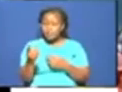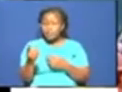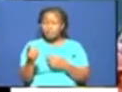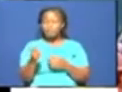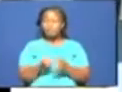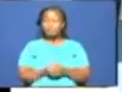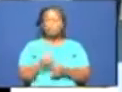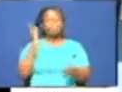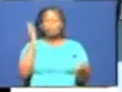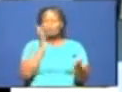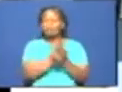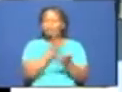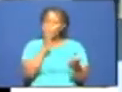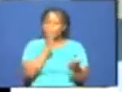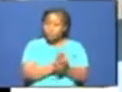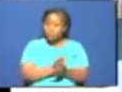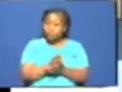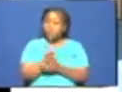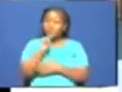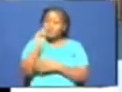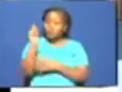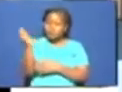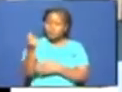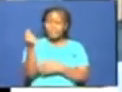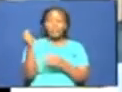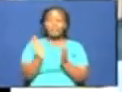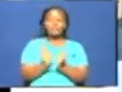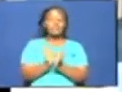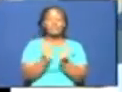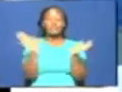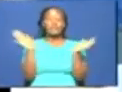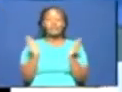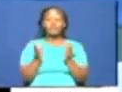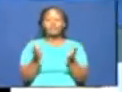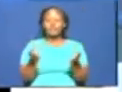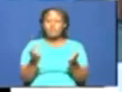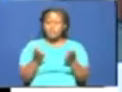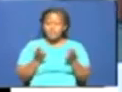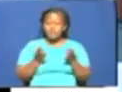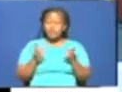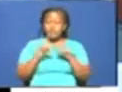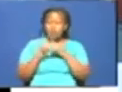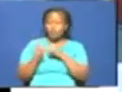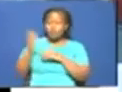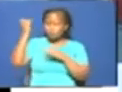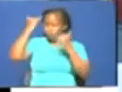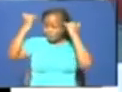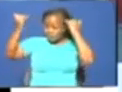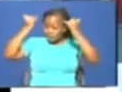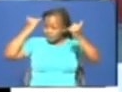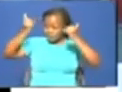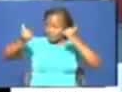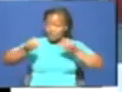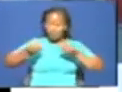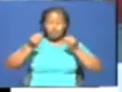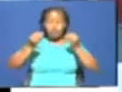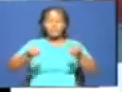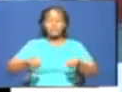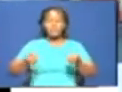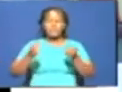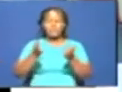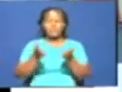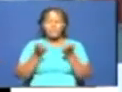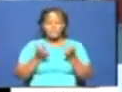Indeed, Kenya is diverse in its needs and its ideas to address the needs.